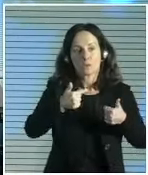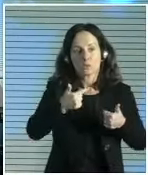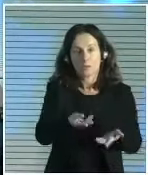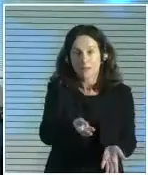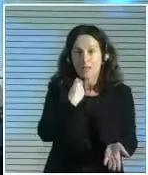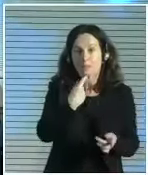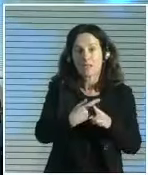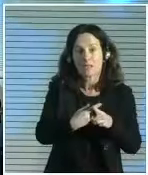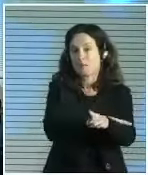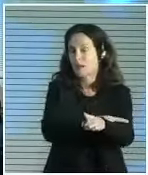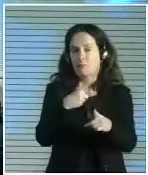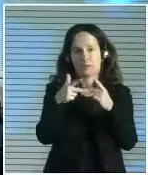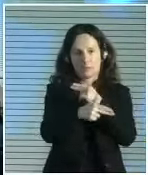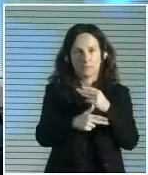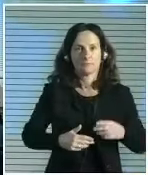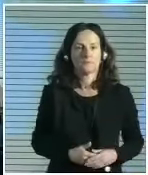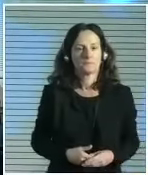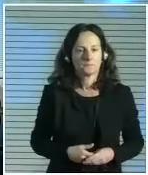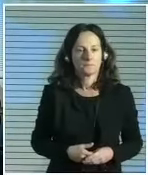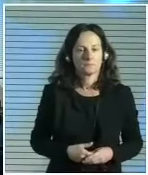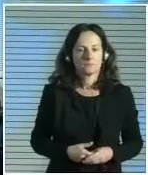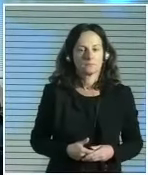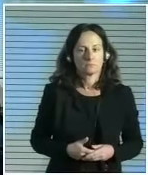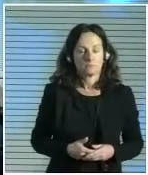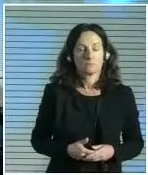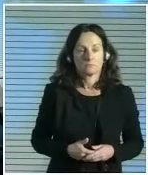where circularity also lies. And